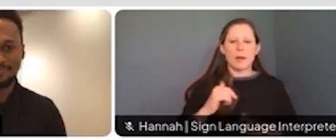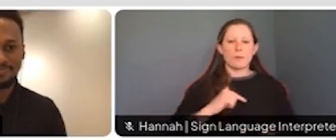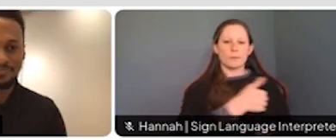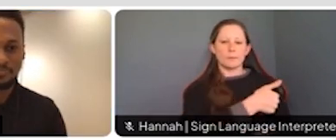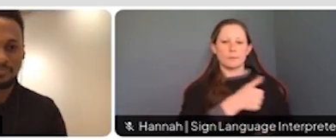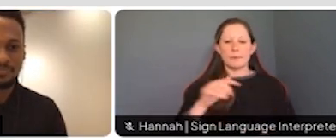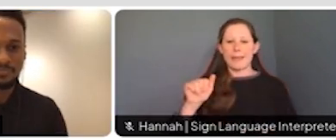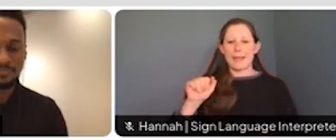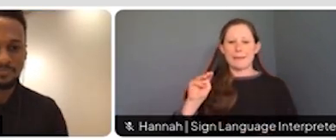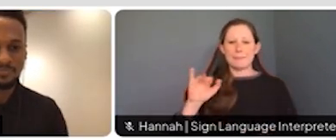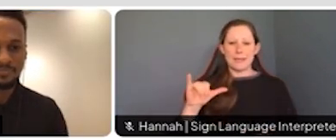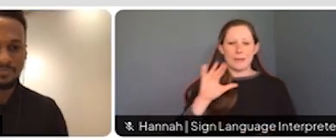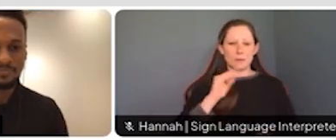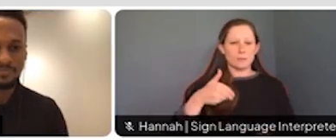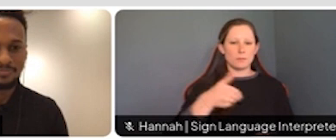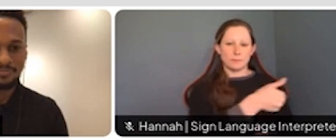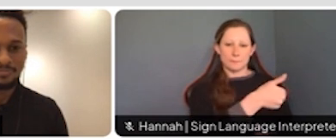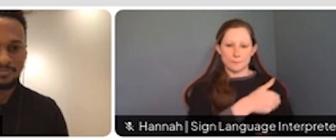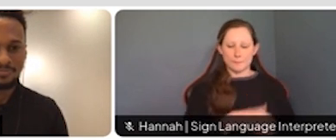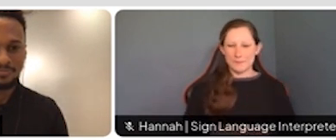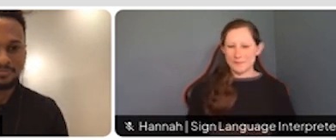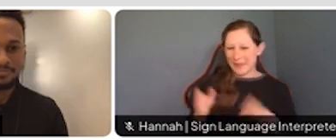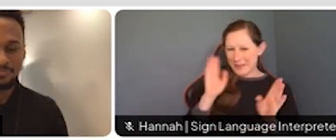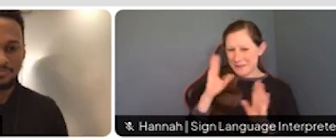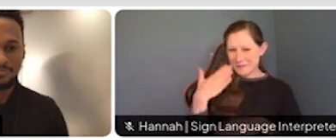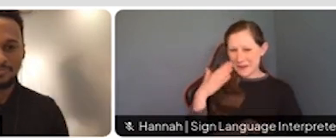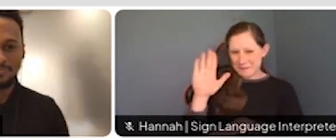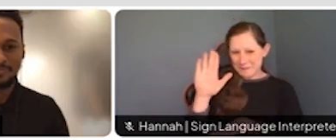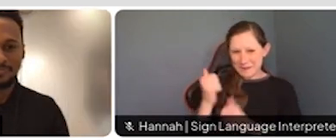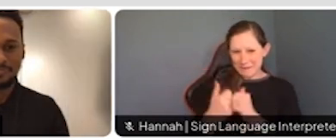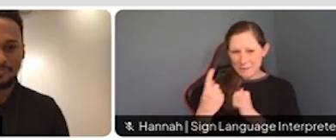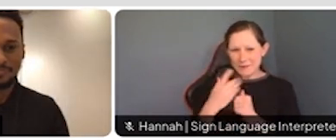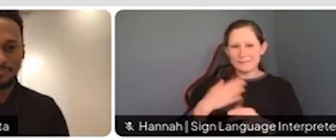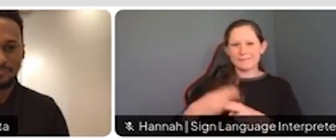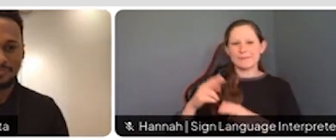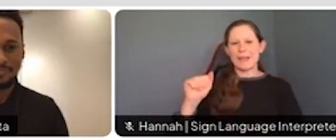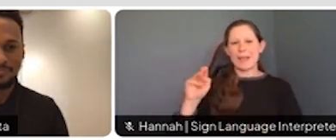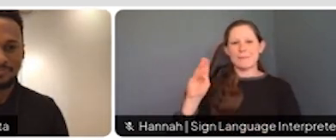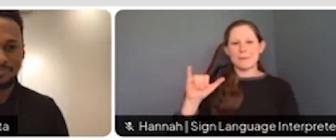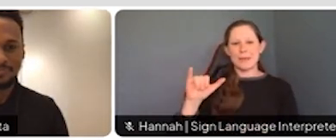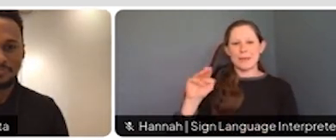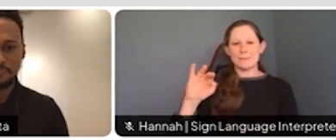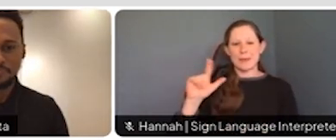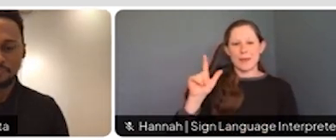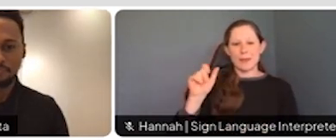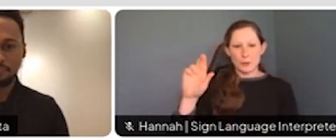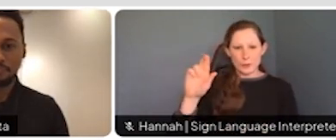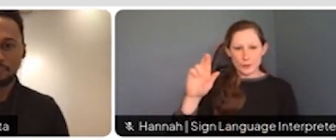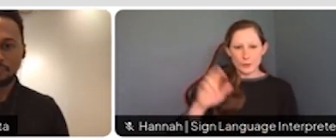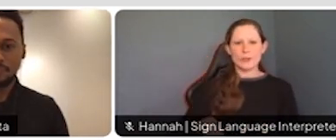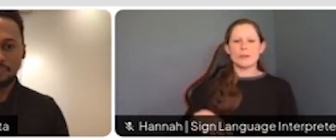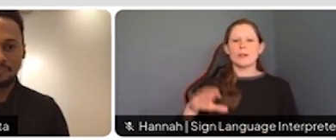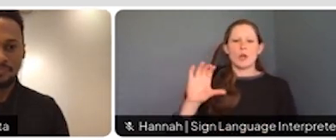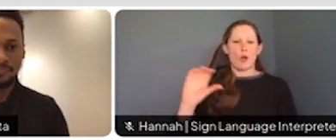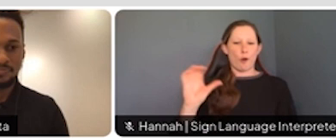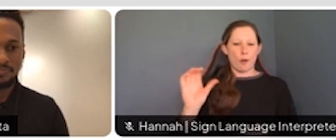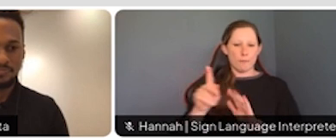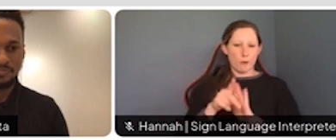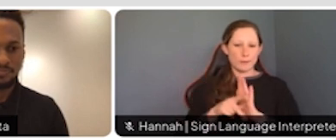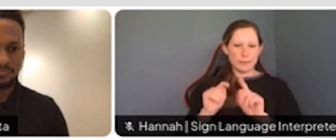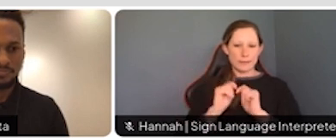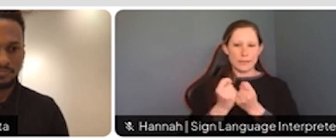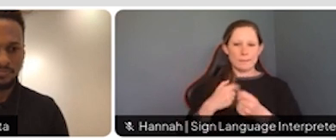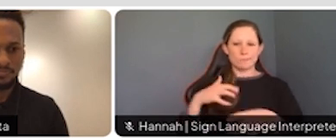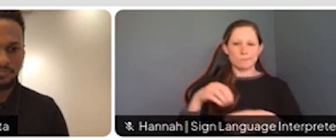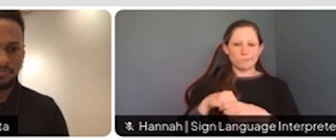introduction. Hi, good afternoon, everyone. My name is Amy Miller. I am on Carta's policy team here in Washington,